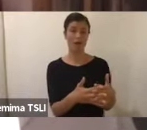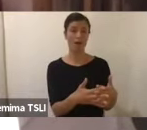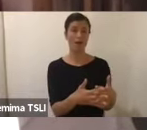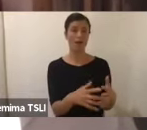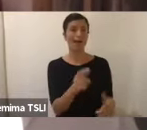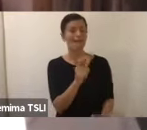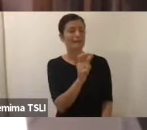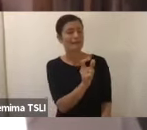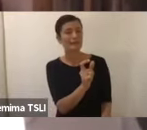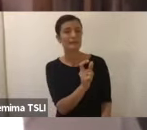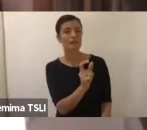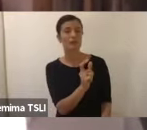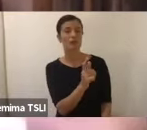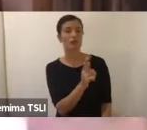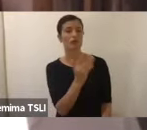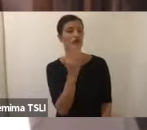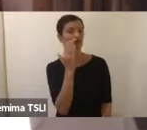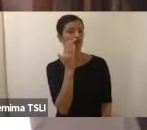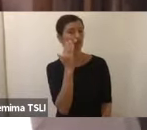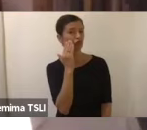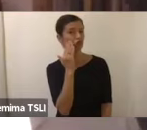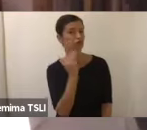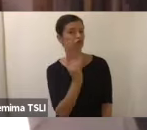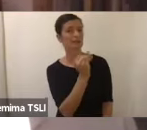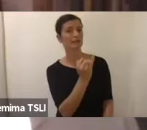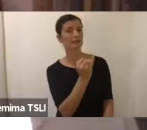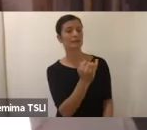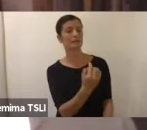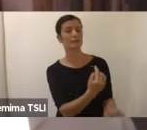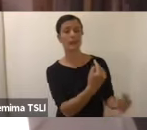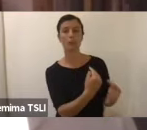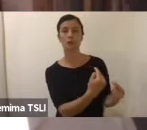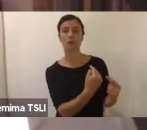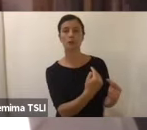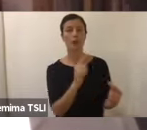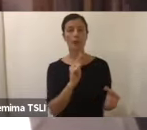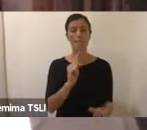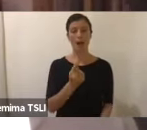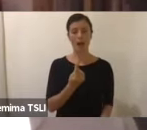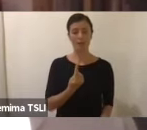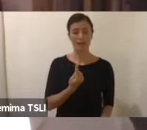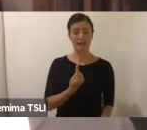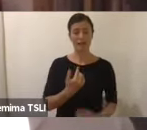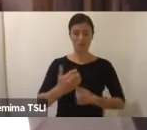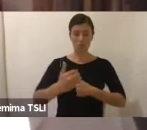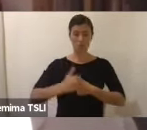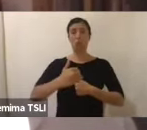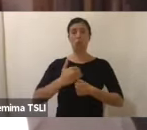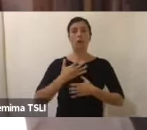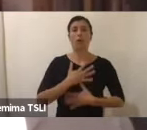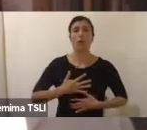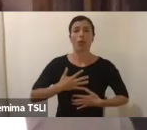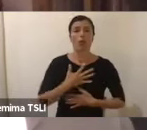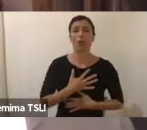abuse uh but it none of it touched me it didn't leave any mark on me because my basic